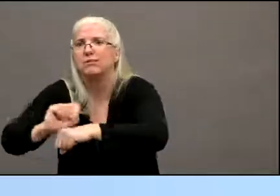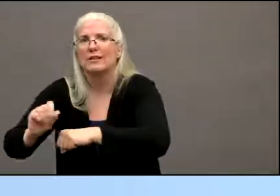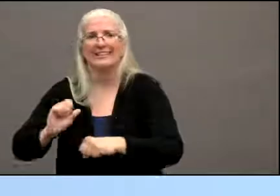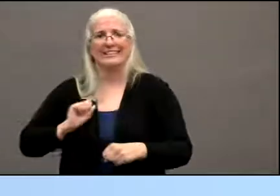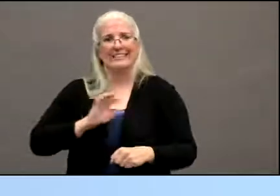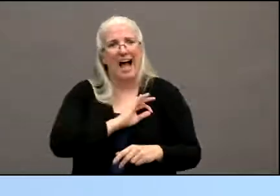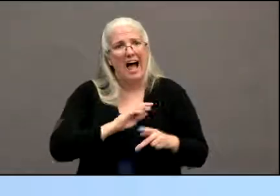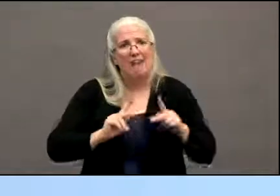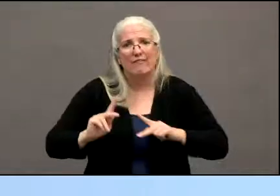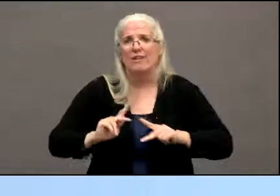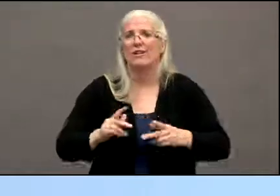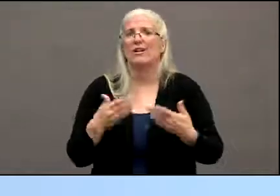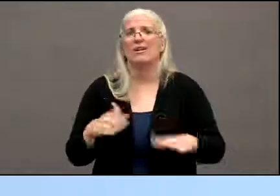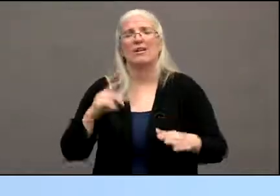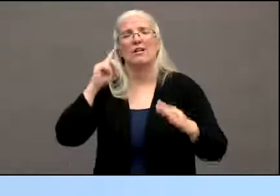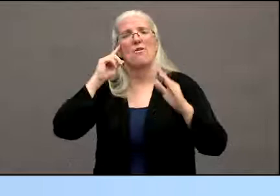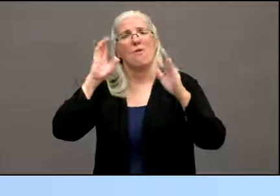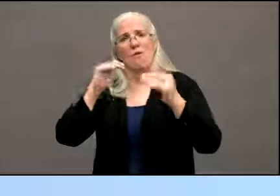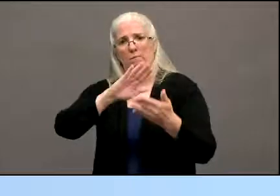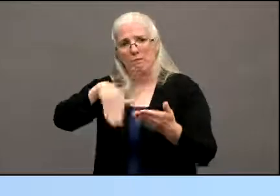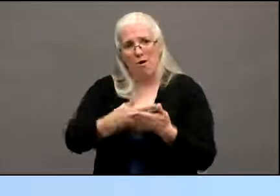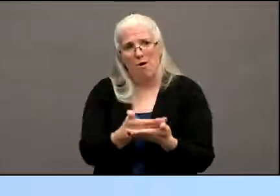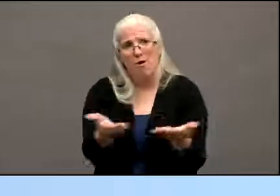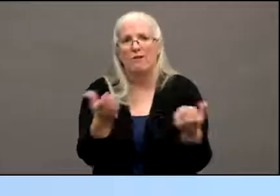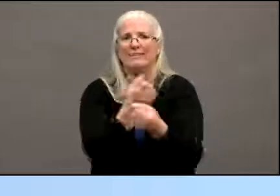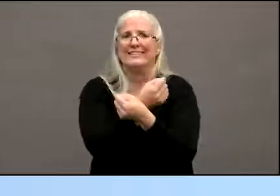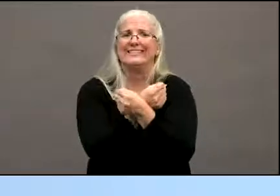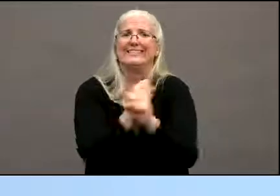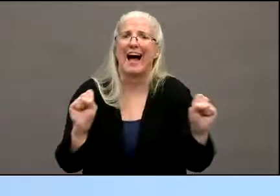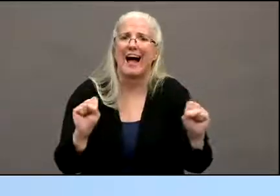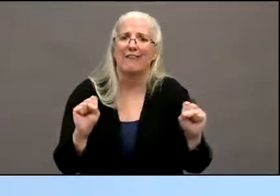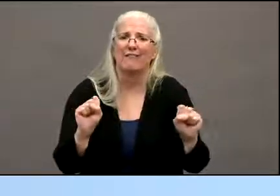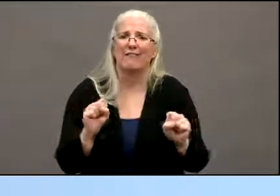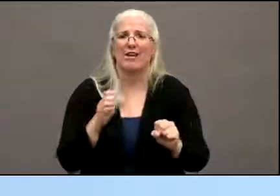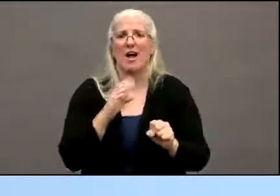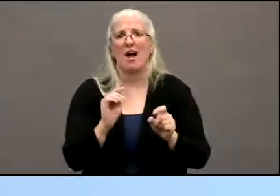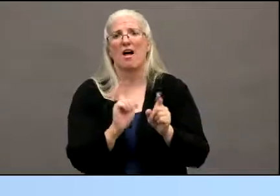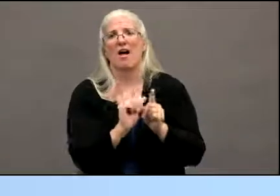safe, everyone, and check yourself. You know, if this air, it